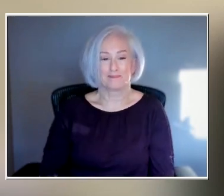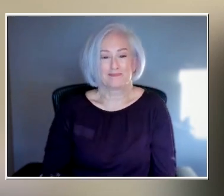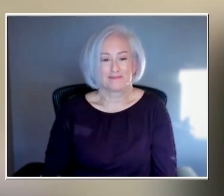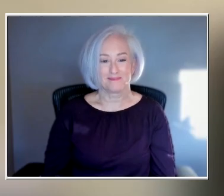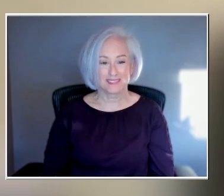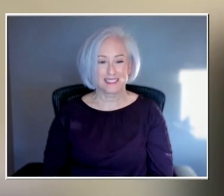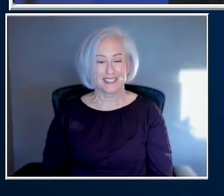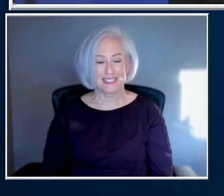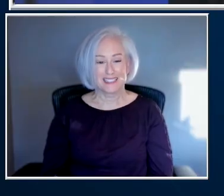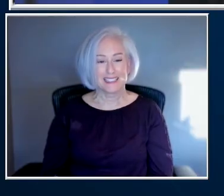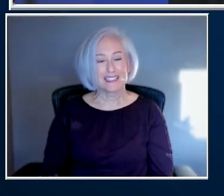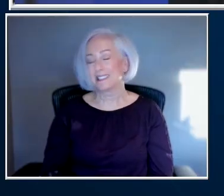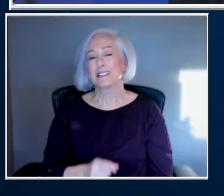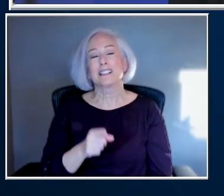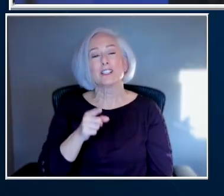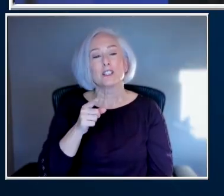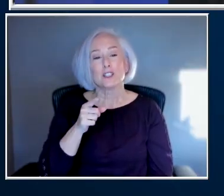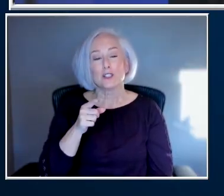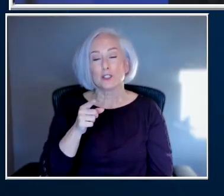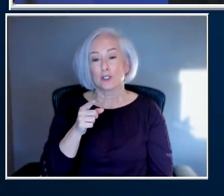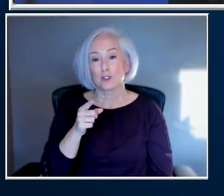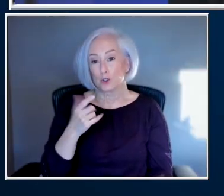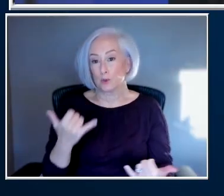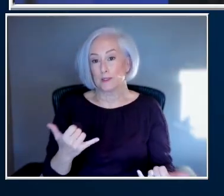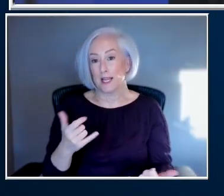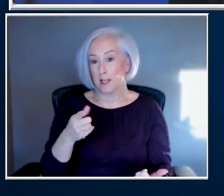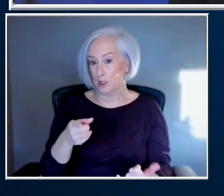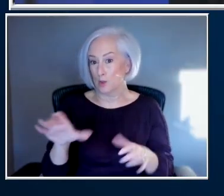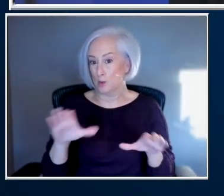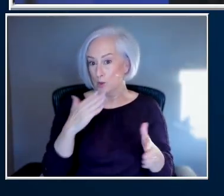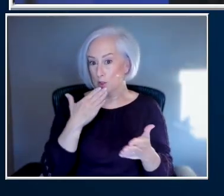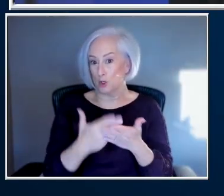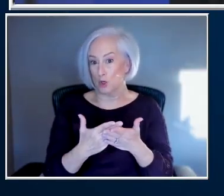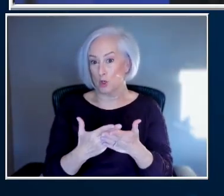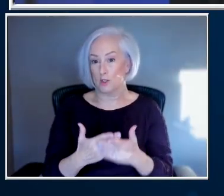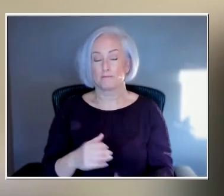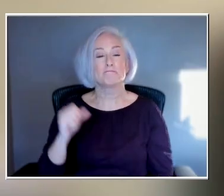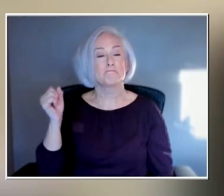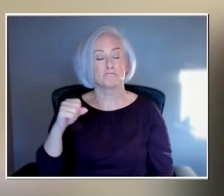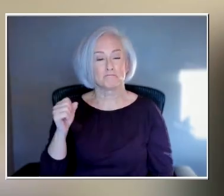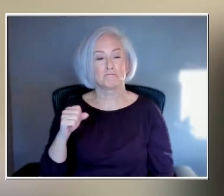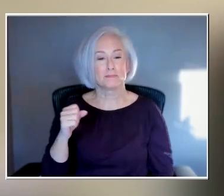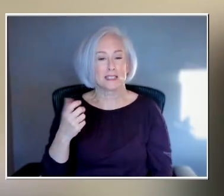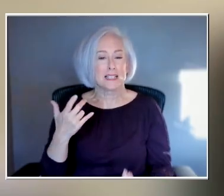So were you doing pretty well today? Yeah, I still have